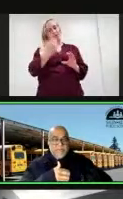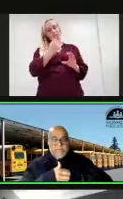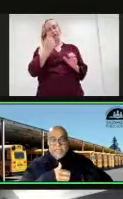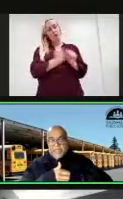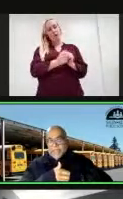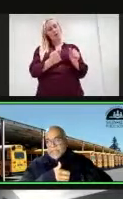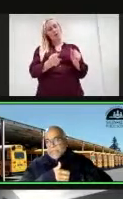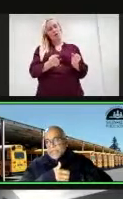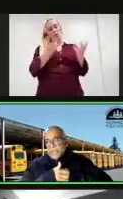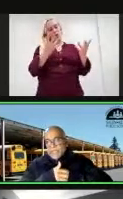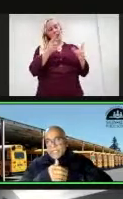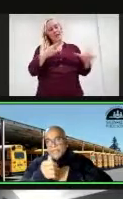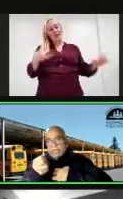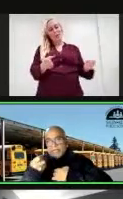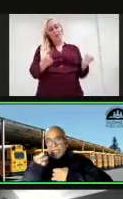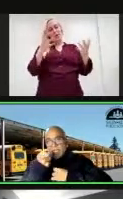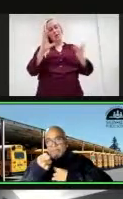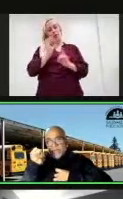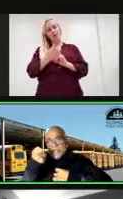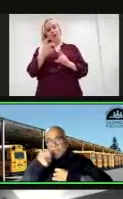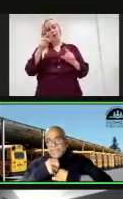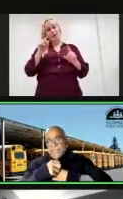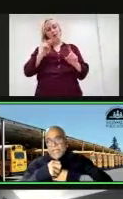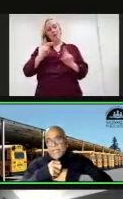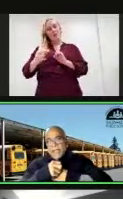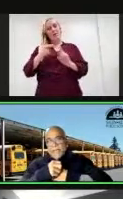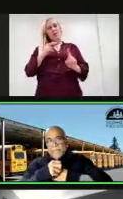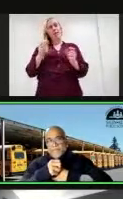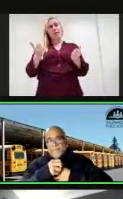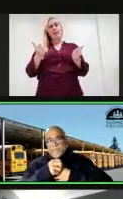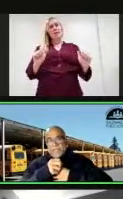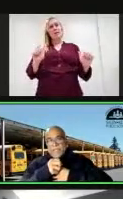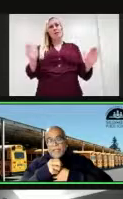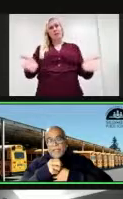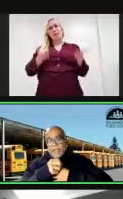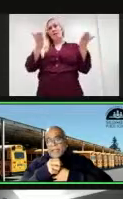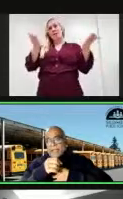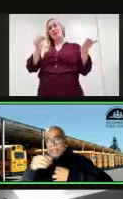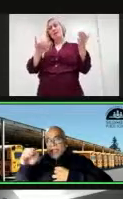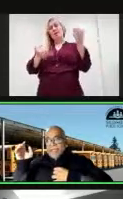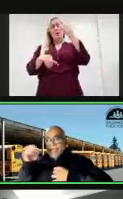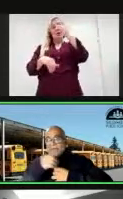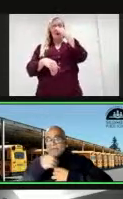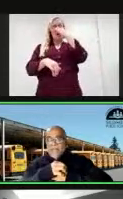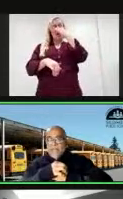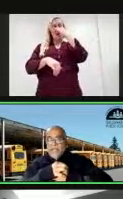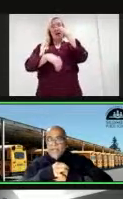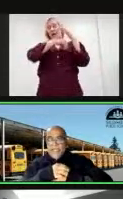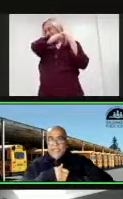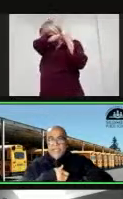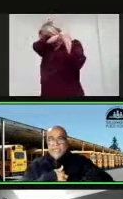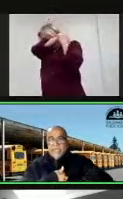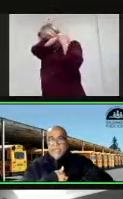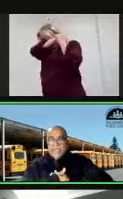multilingual, multicultural perspective and trying to lift that, I really think one